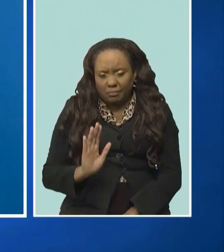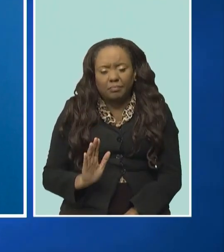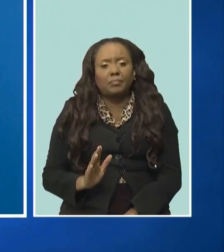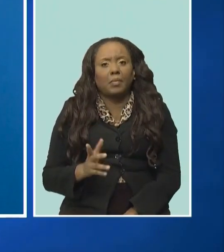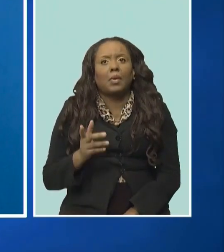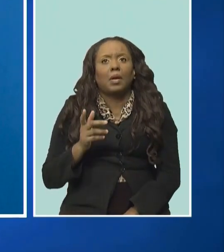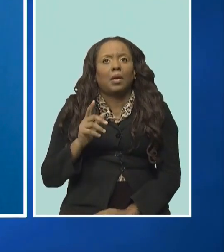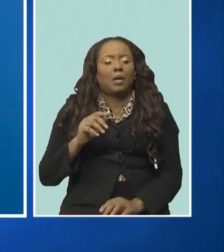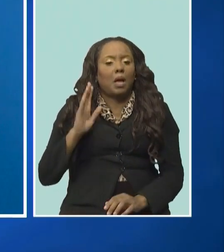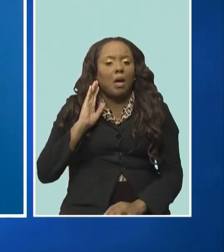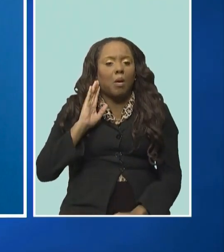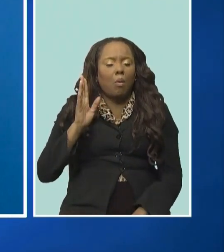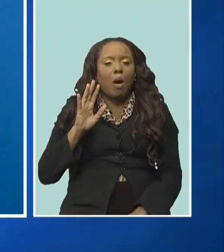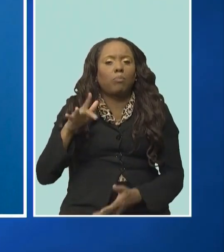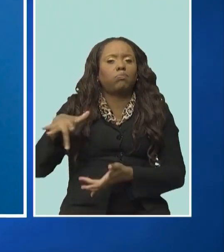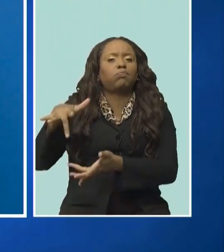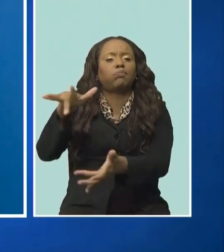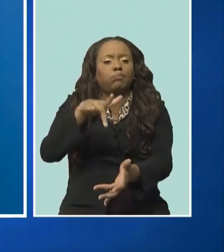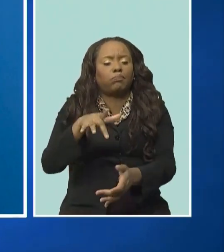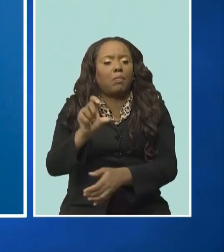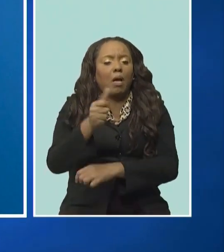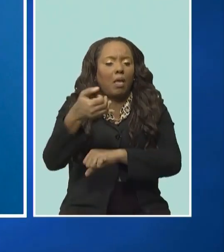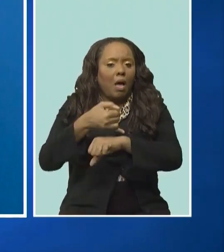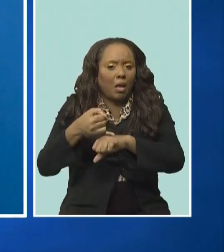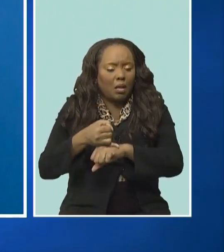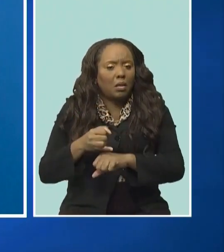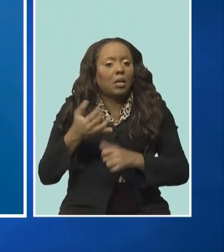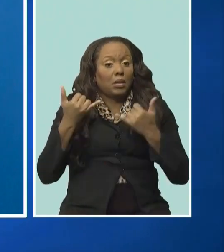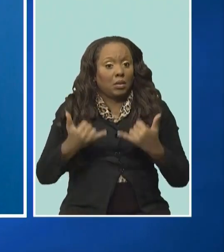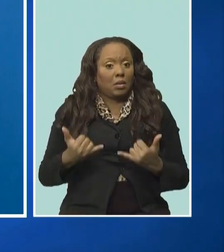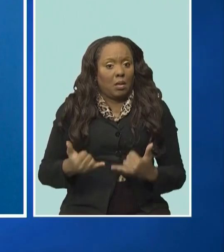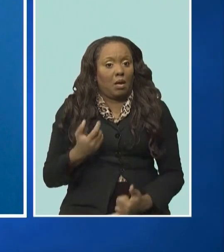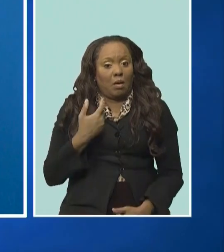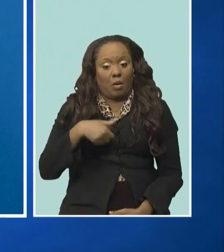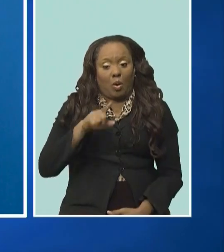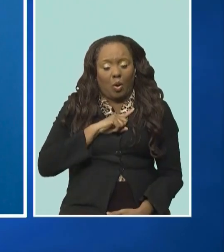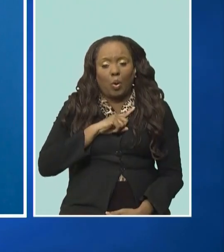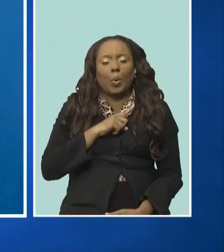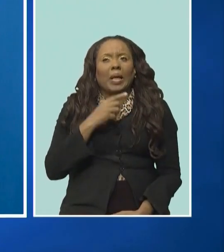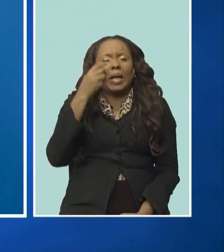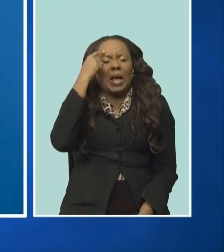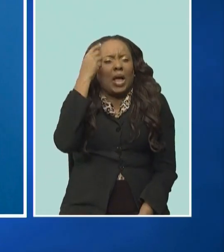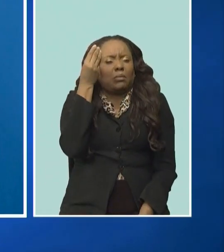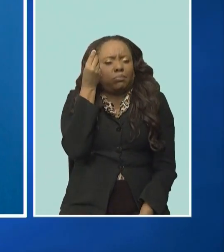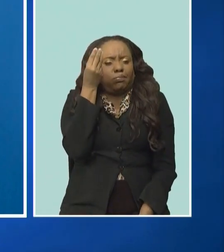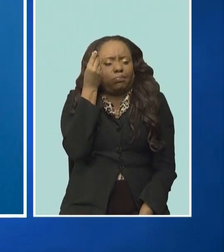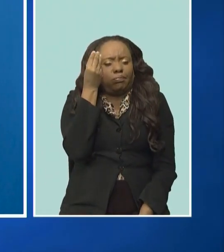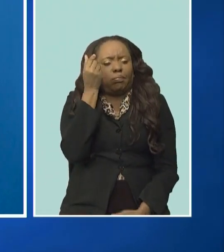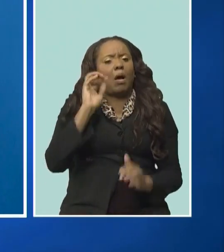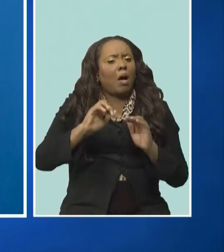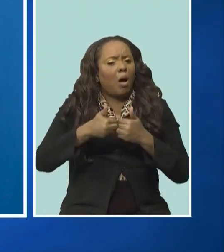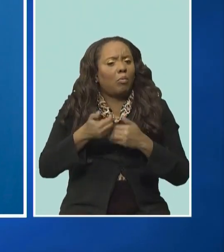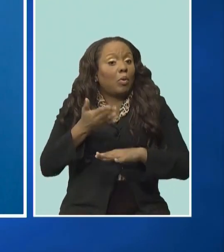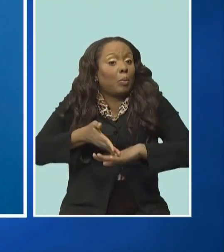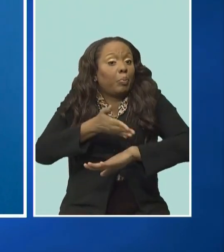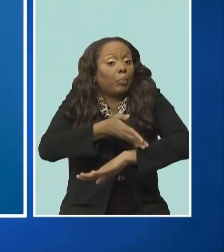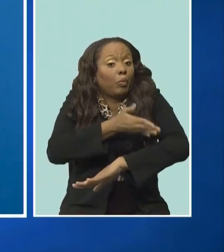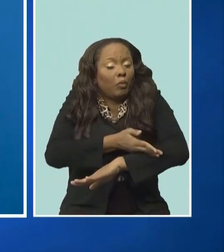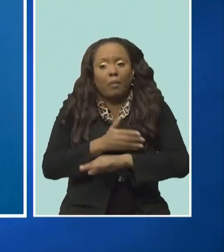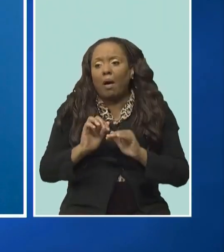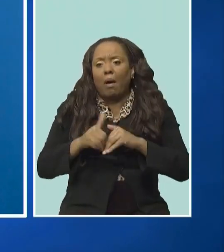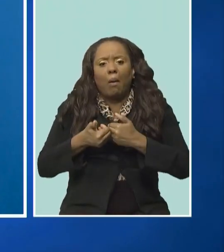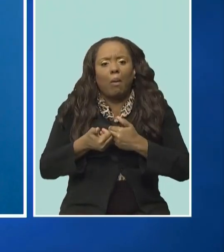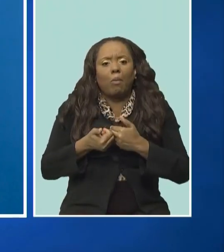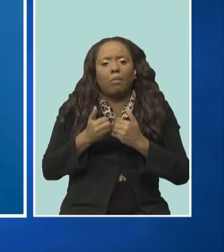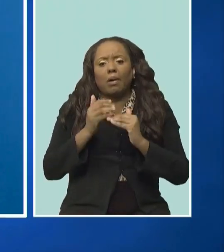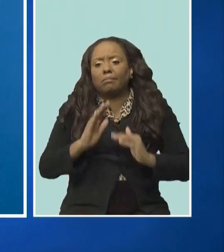in other territories, is that we've been able to step back and to assess our emergency response mechanisms, and now we have the